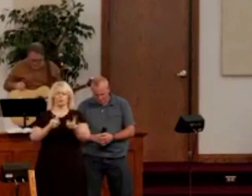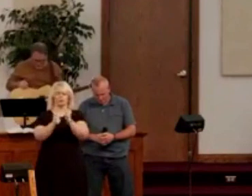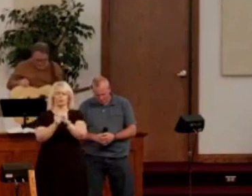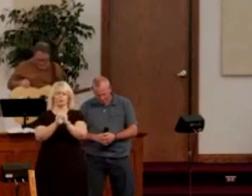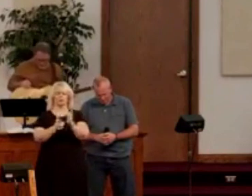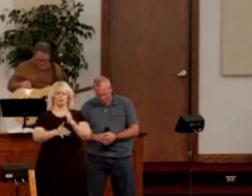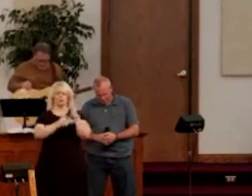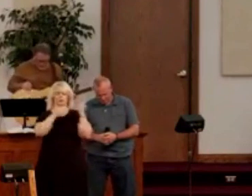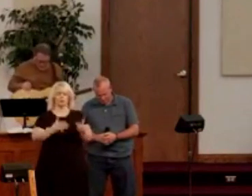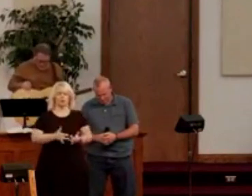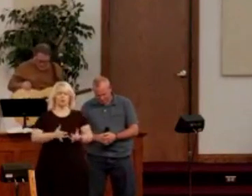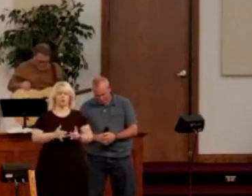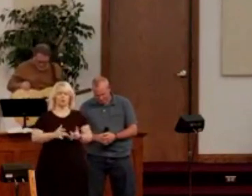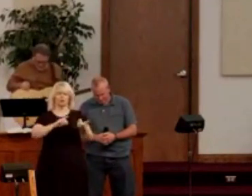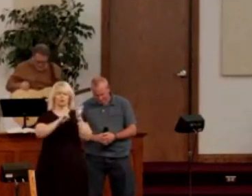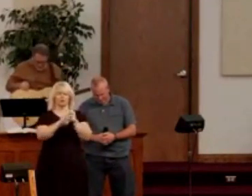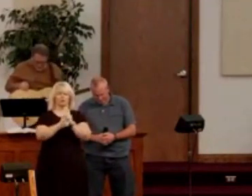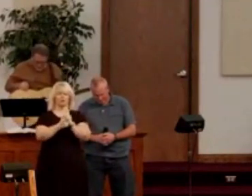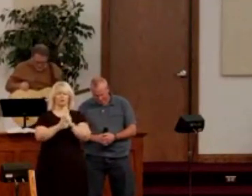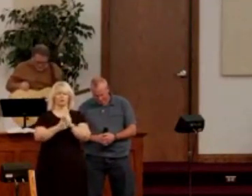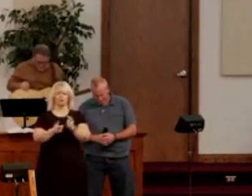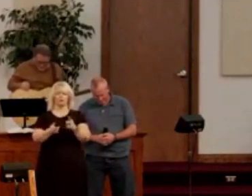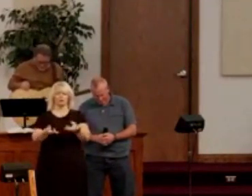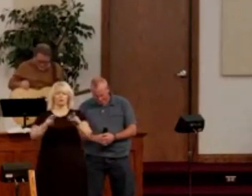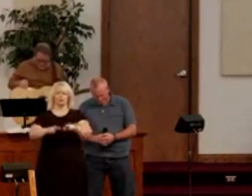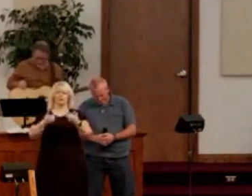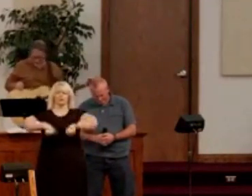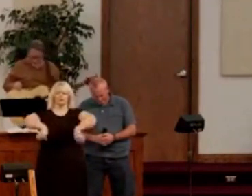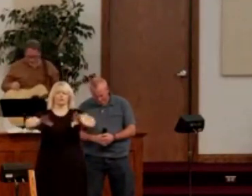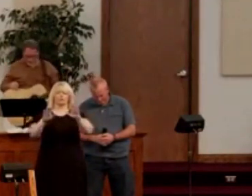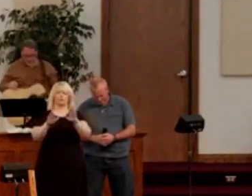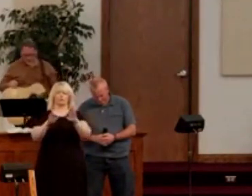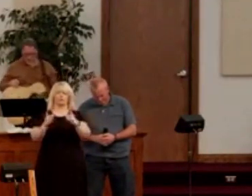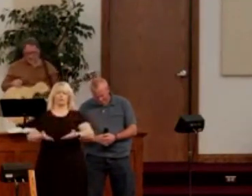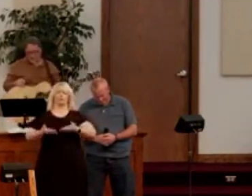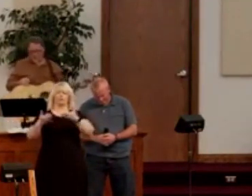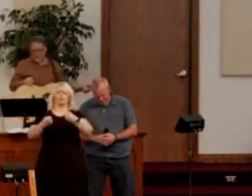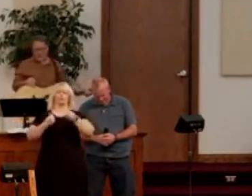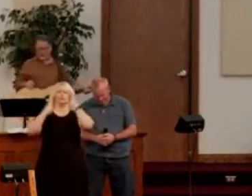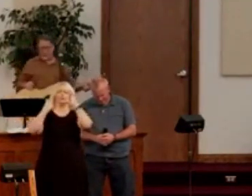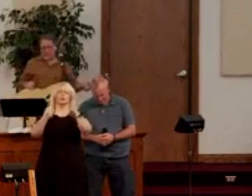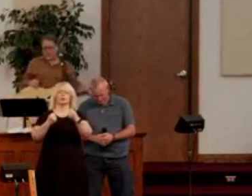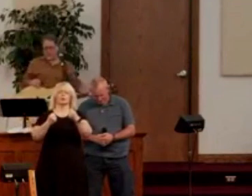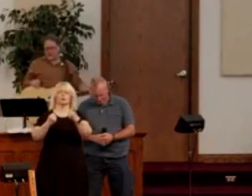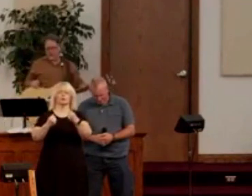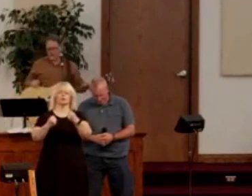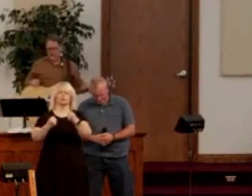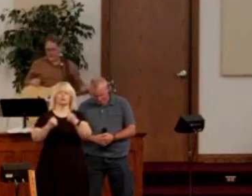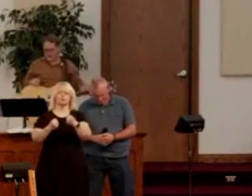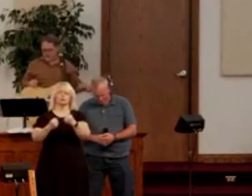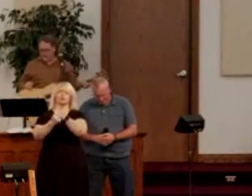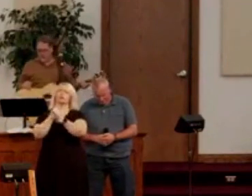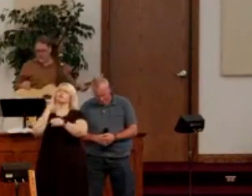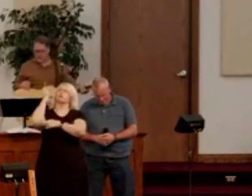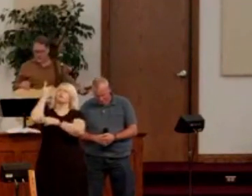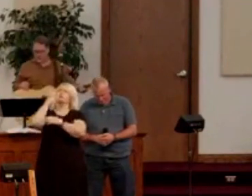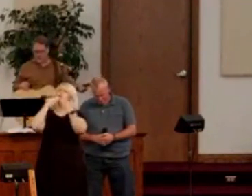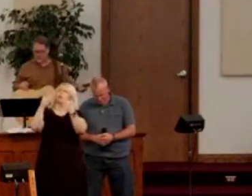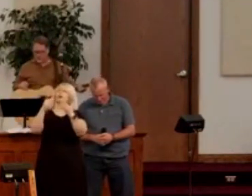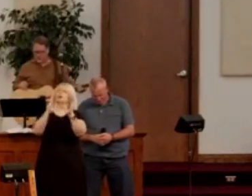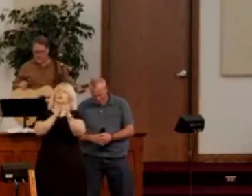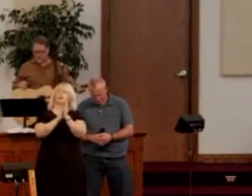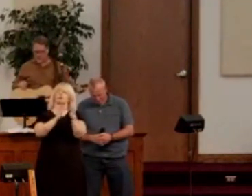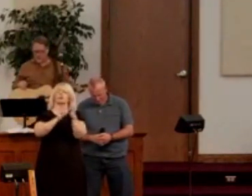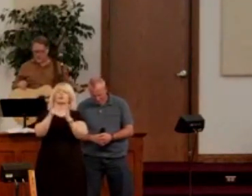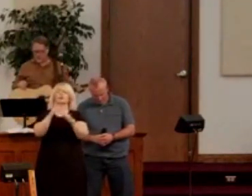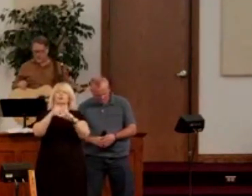today that change can take place if they'll surrender. So God, give them the courage and the strength to step out and do that. We love you and we thank you. We ask these things in